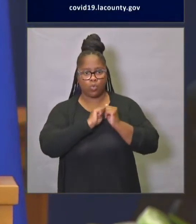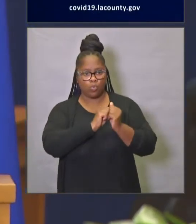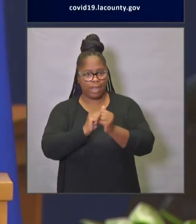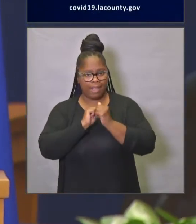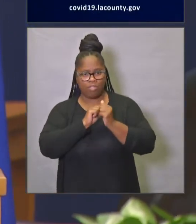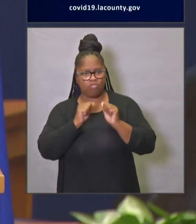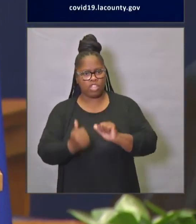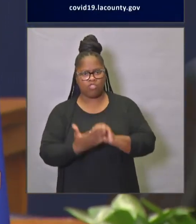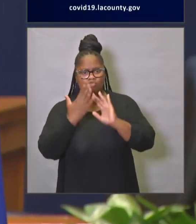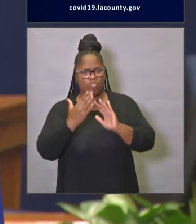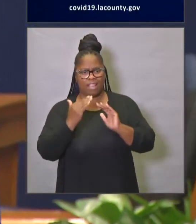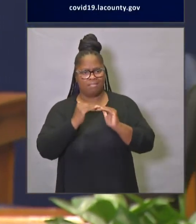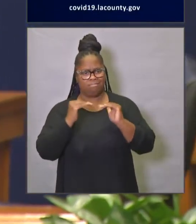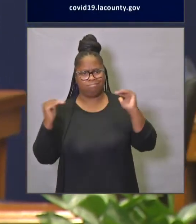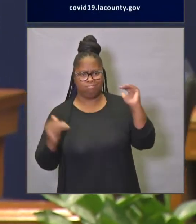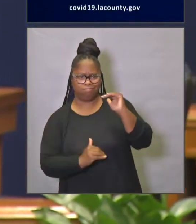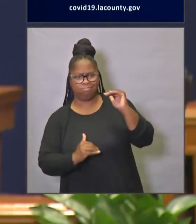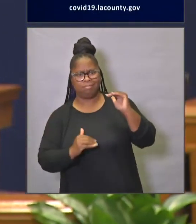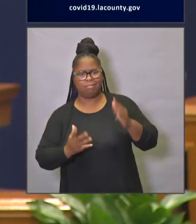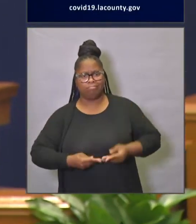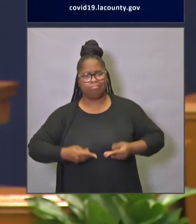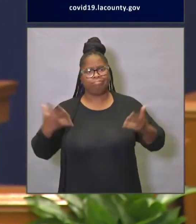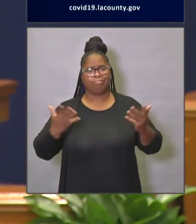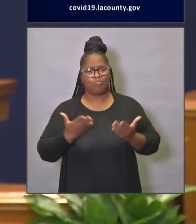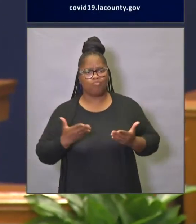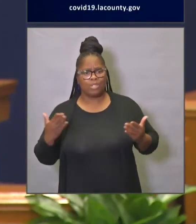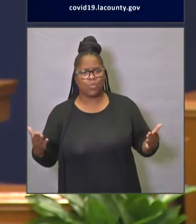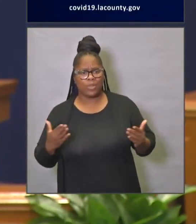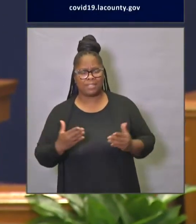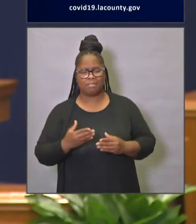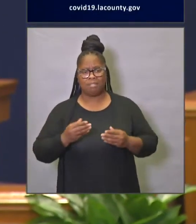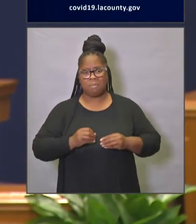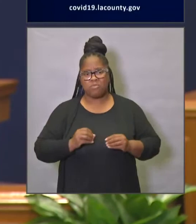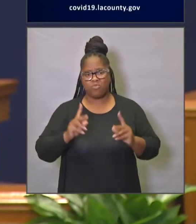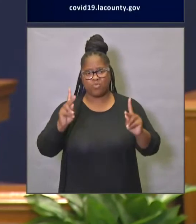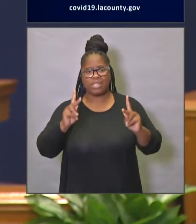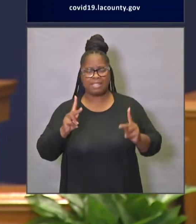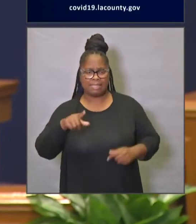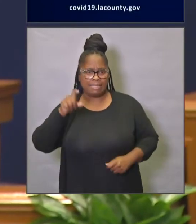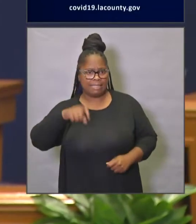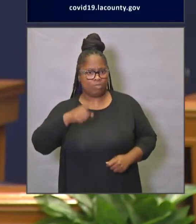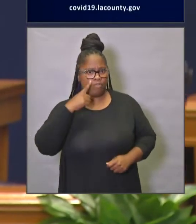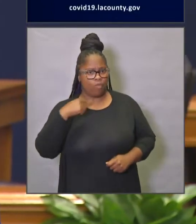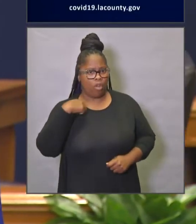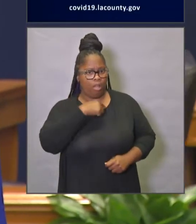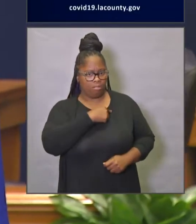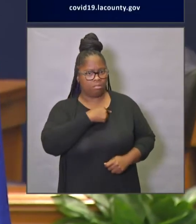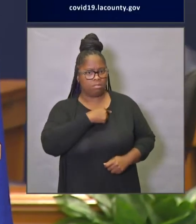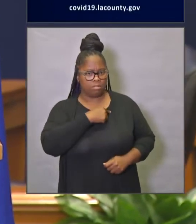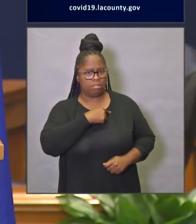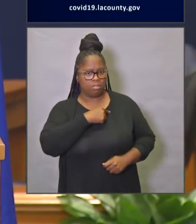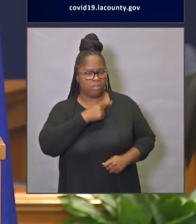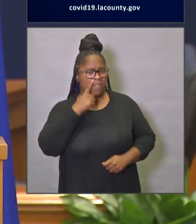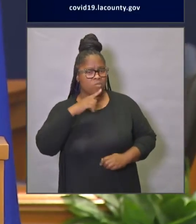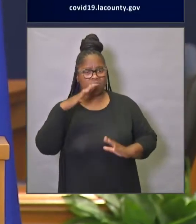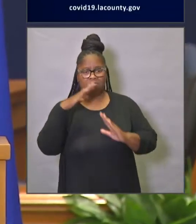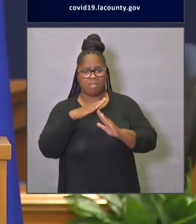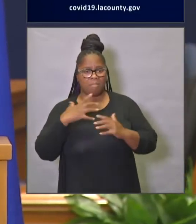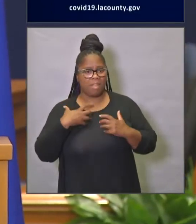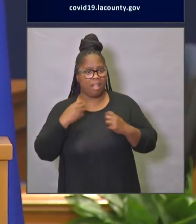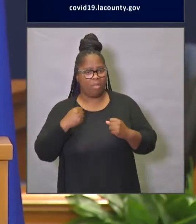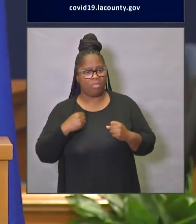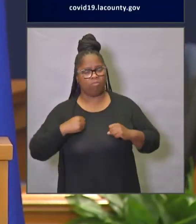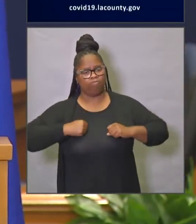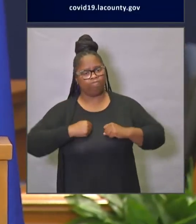address the inequitable distribution of resources and opportunities that are essential for us to have optimal health and